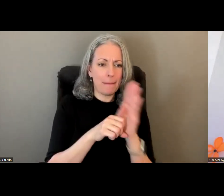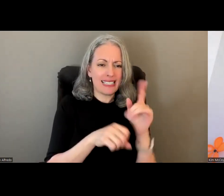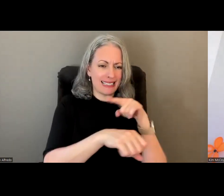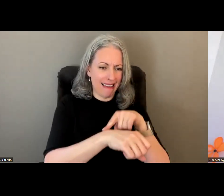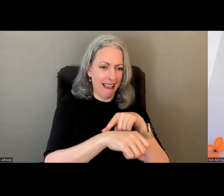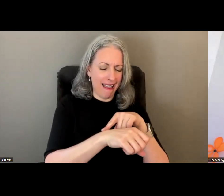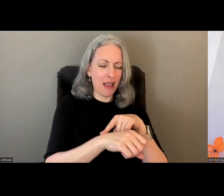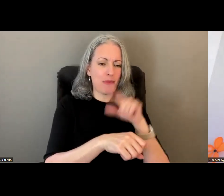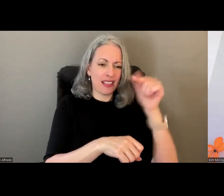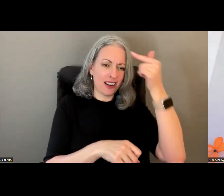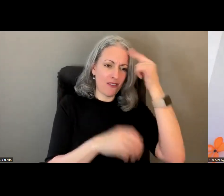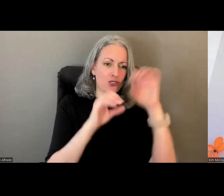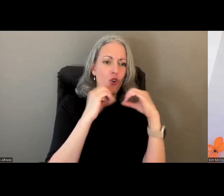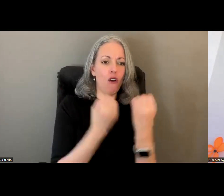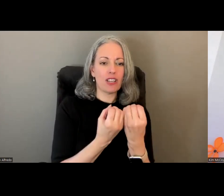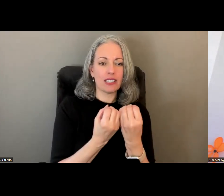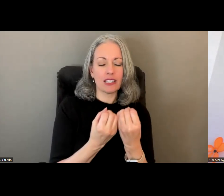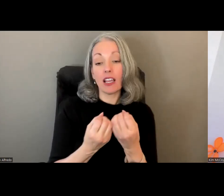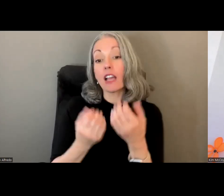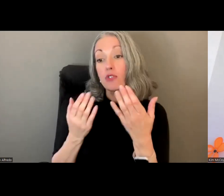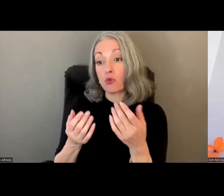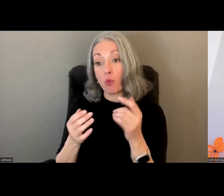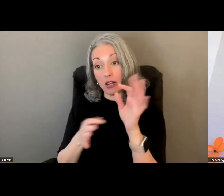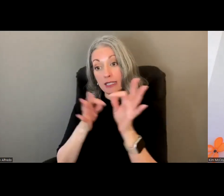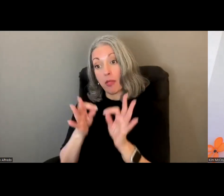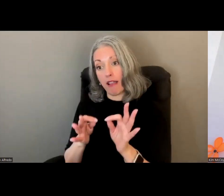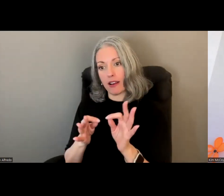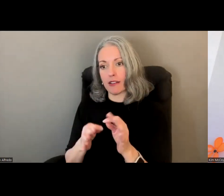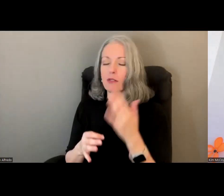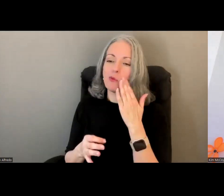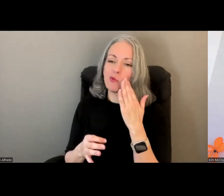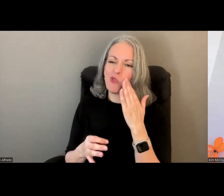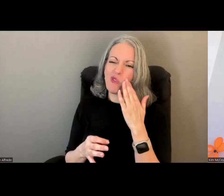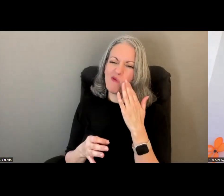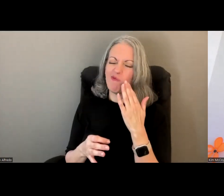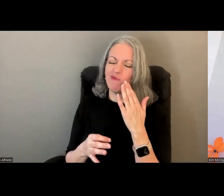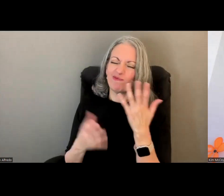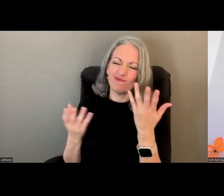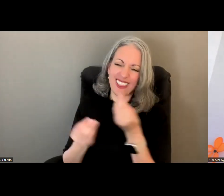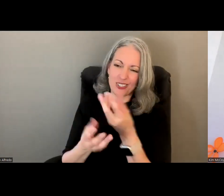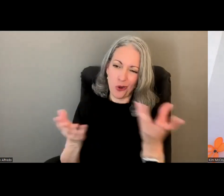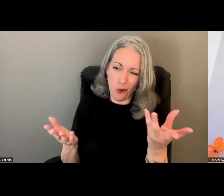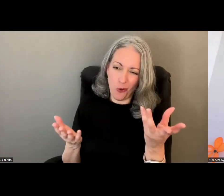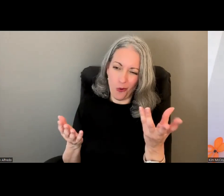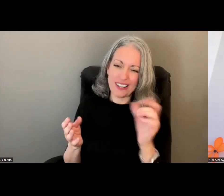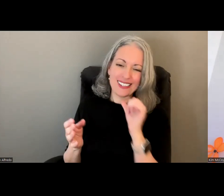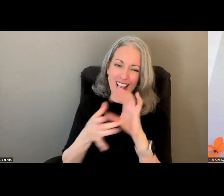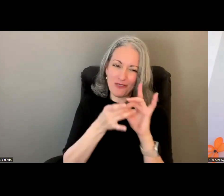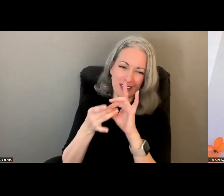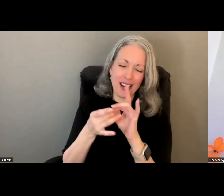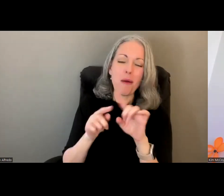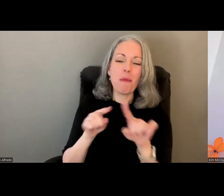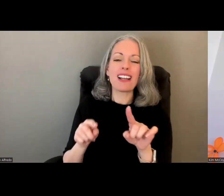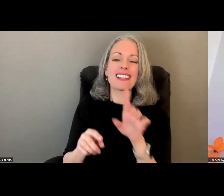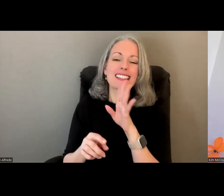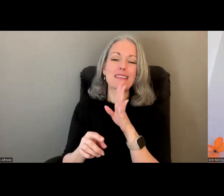governor's office. I did want to stop by just briefly, and Susan, as always, we didn't coordinate, but we're going to say very similar things. But I wanted